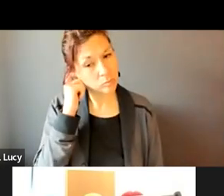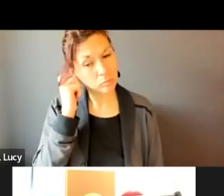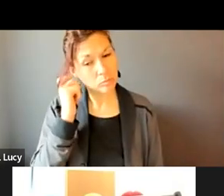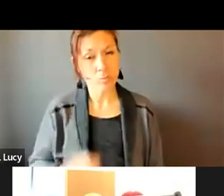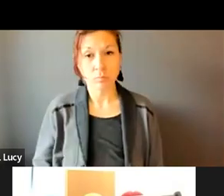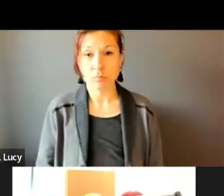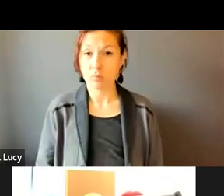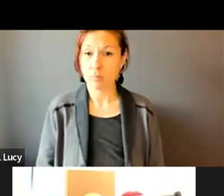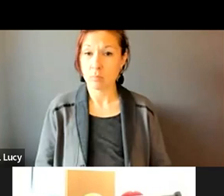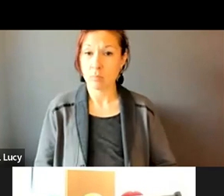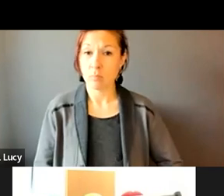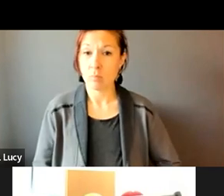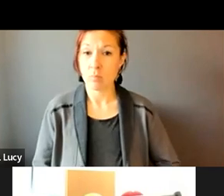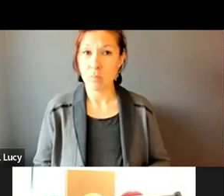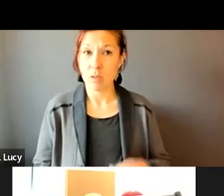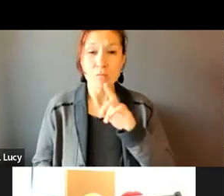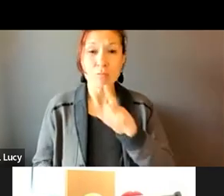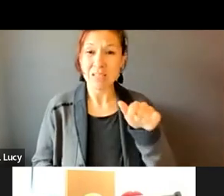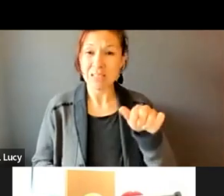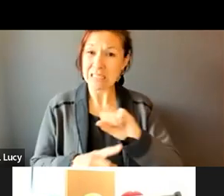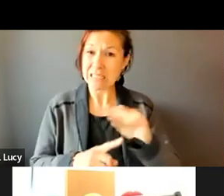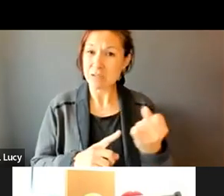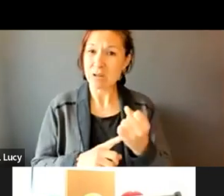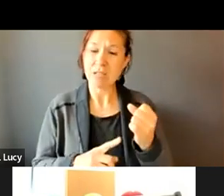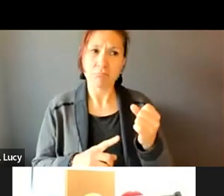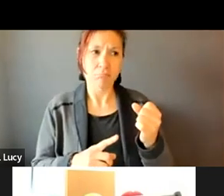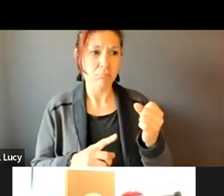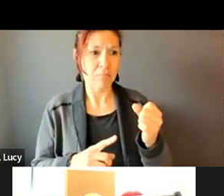in this case they should be the strongest boys here